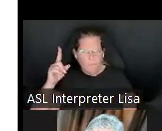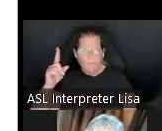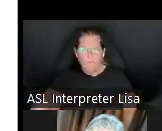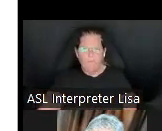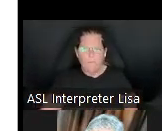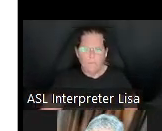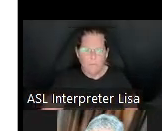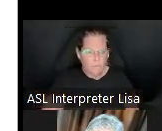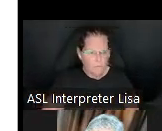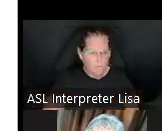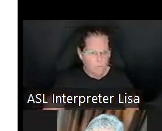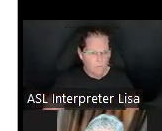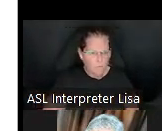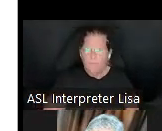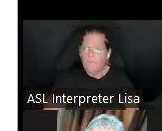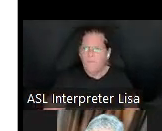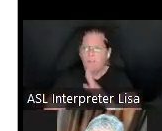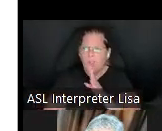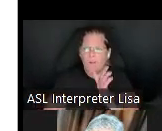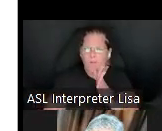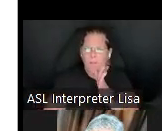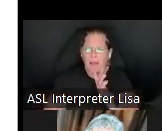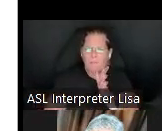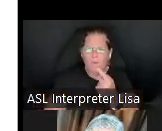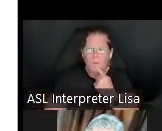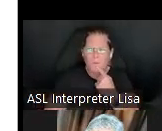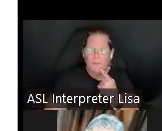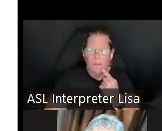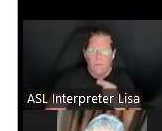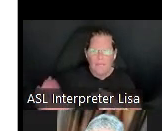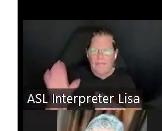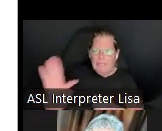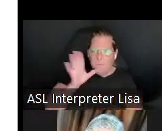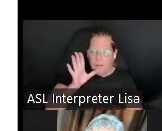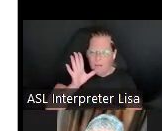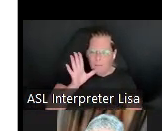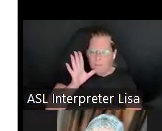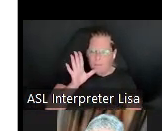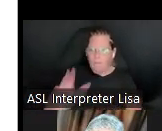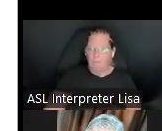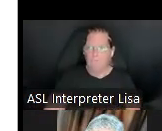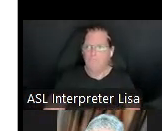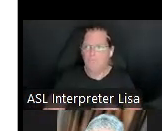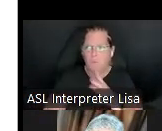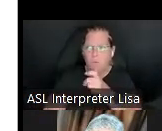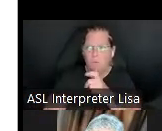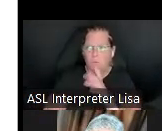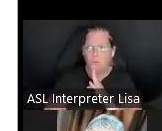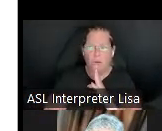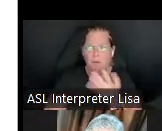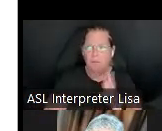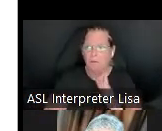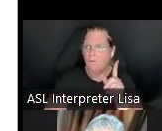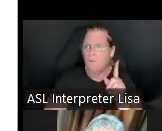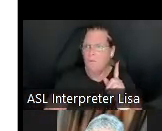mom. I'm sorry. Somebody wants to say something? That's fine. His mom. Mama, I can't see